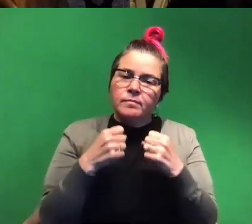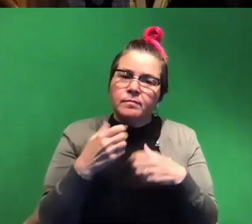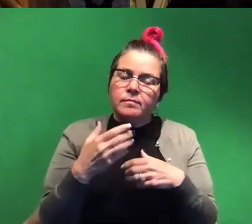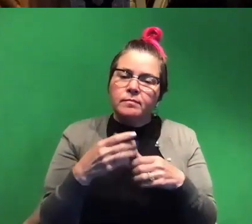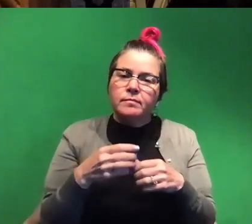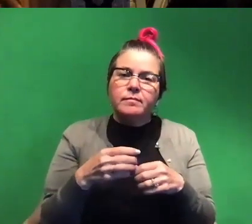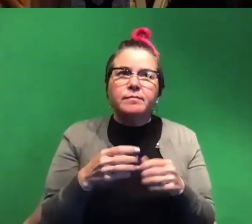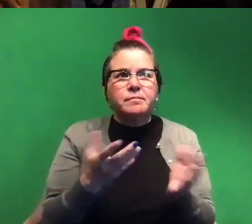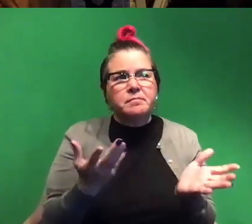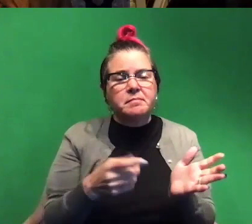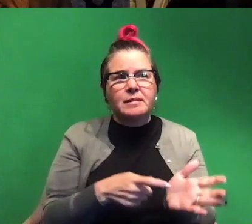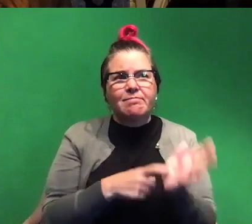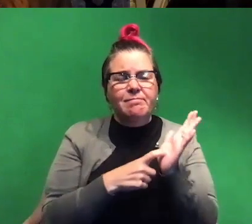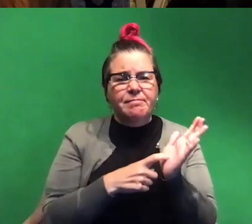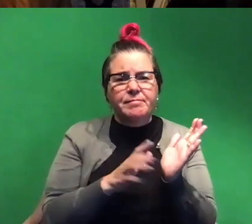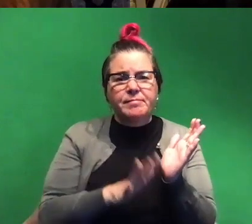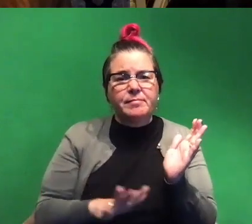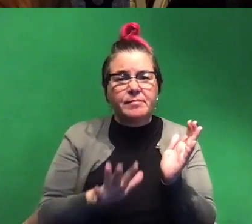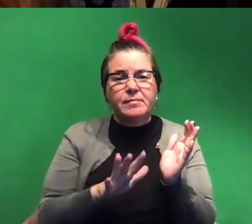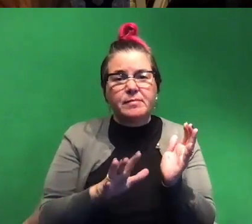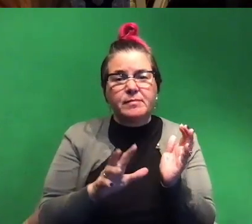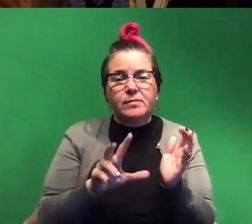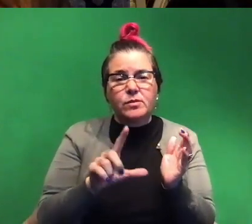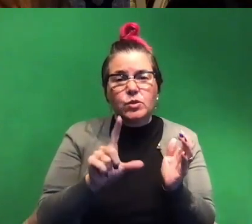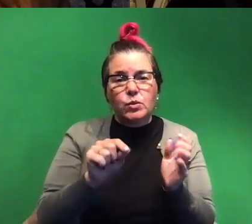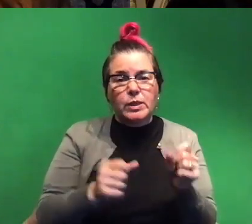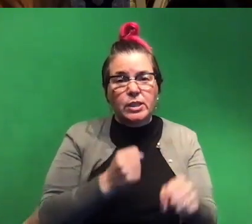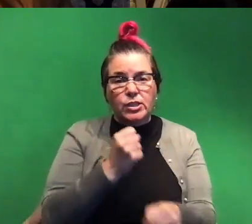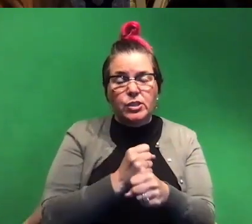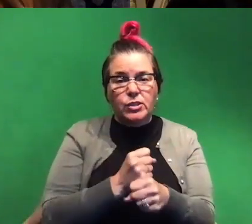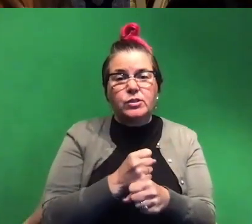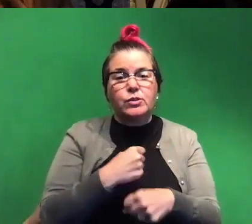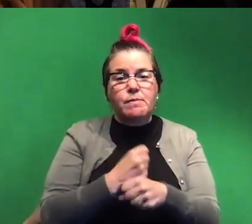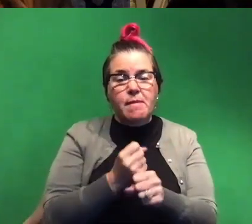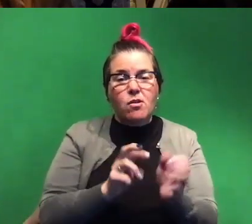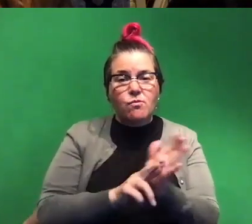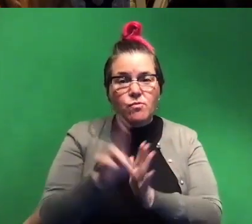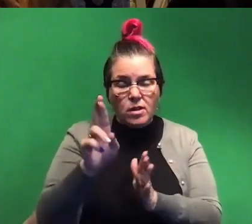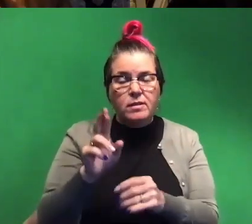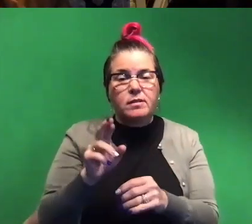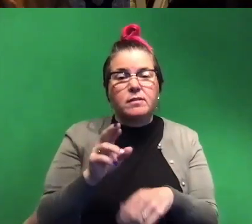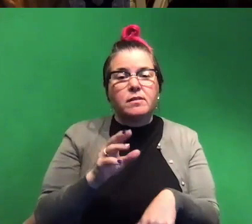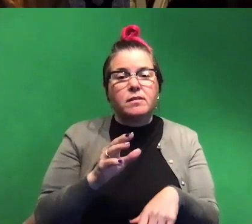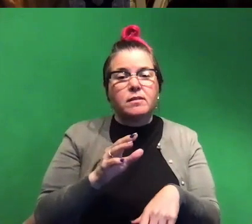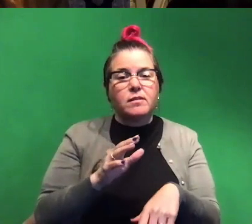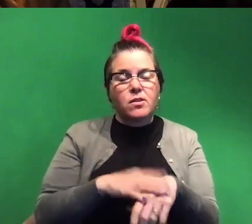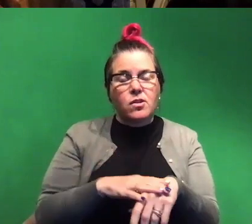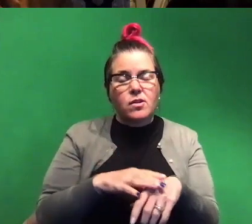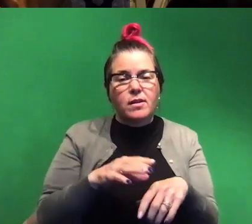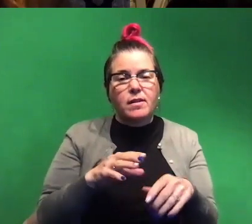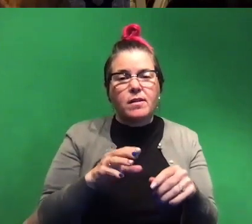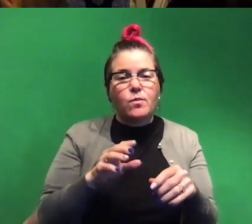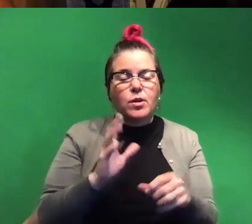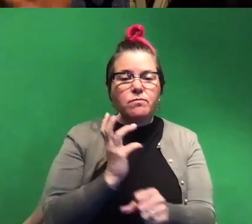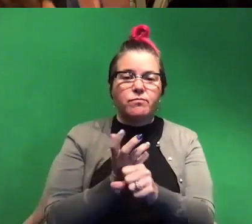can take, I think, around 20 years to make a rocket on the scale of one that would be launching